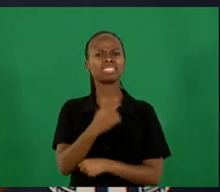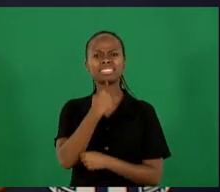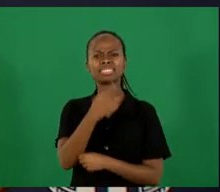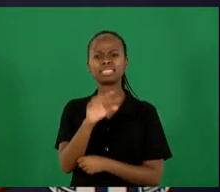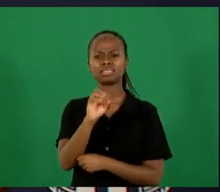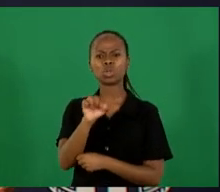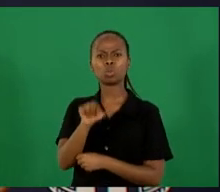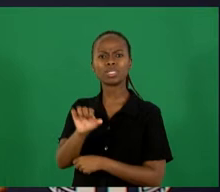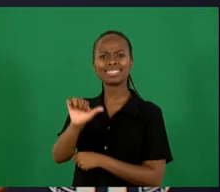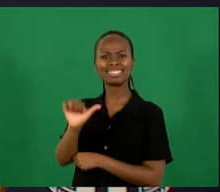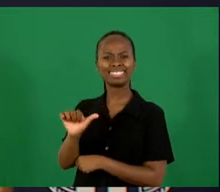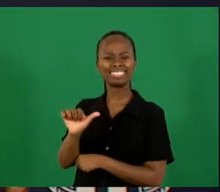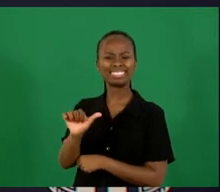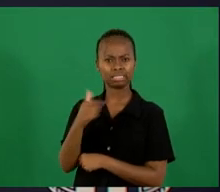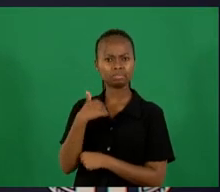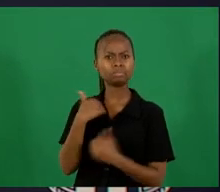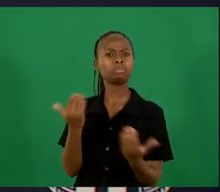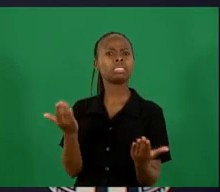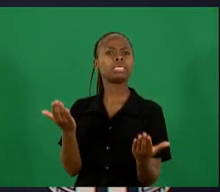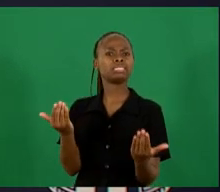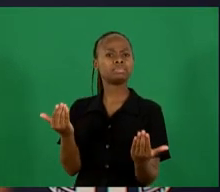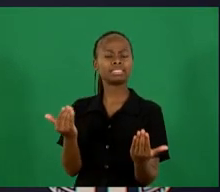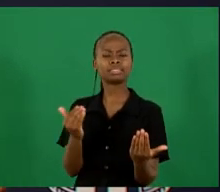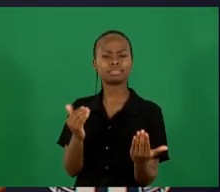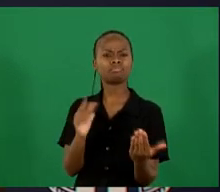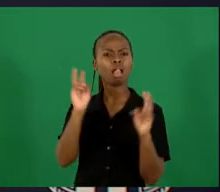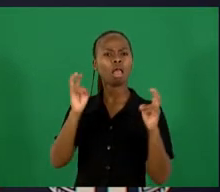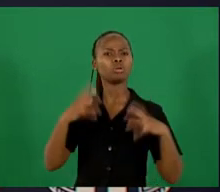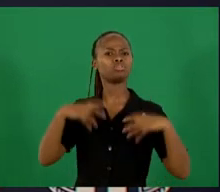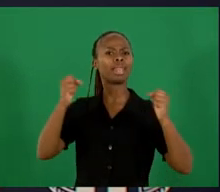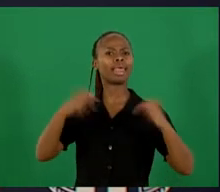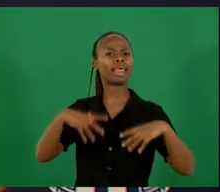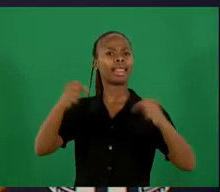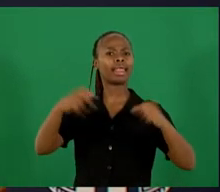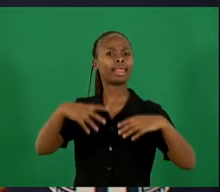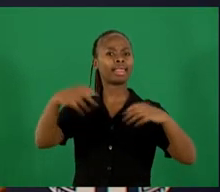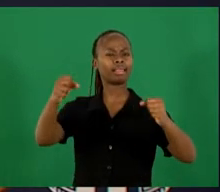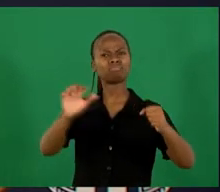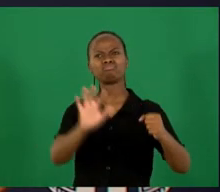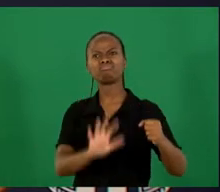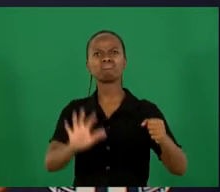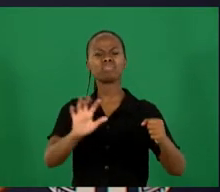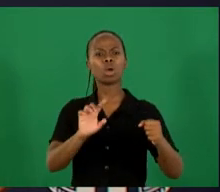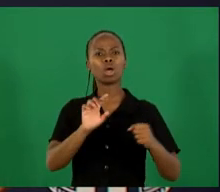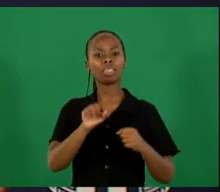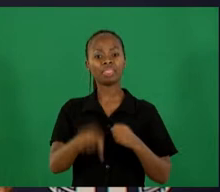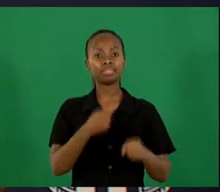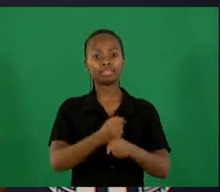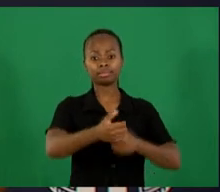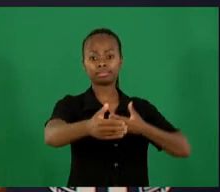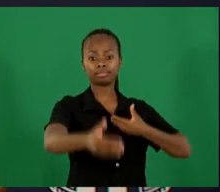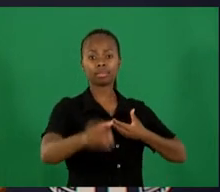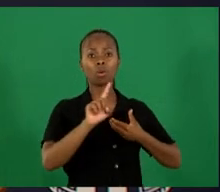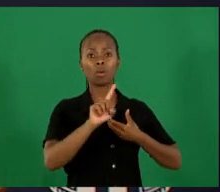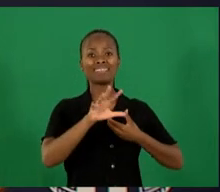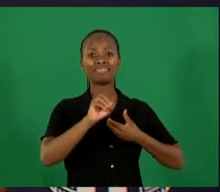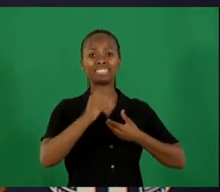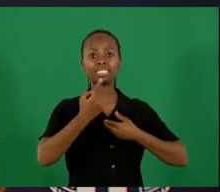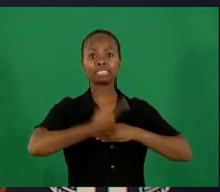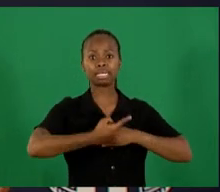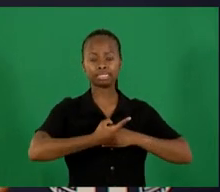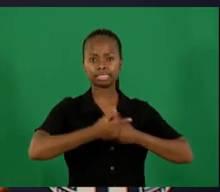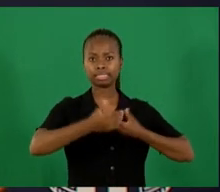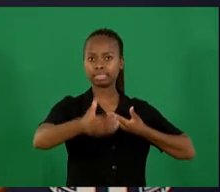0.6, we expected load shedding on average to be like 150 days in the year. We have since revised that to just